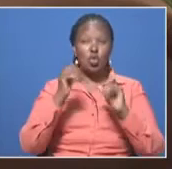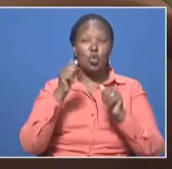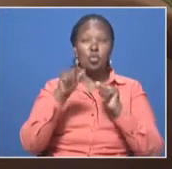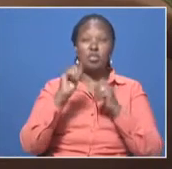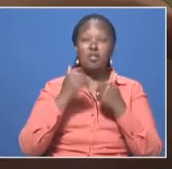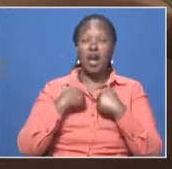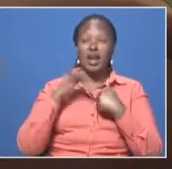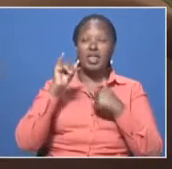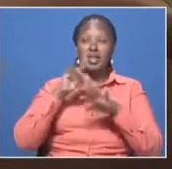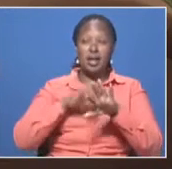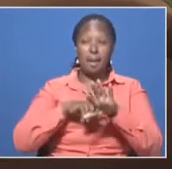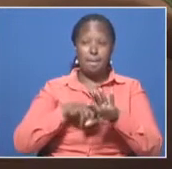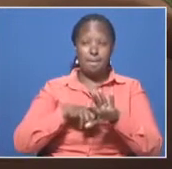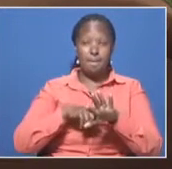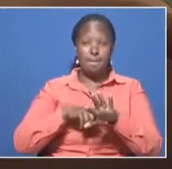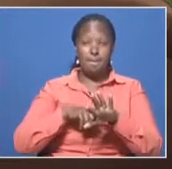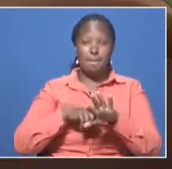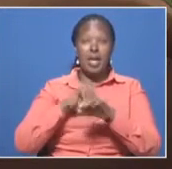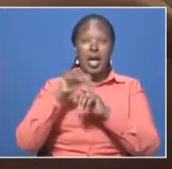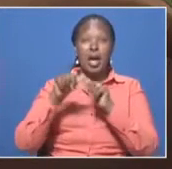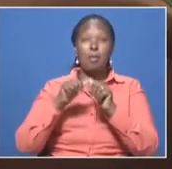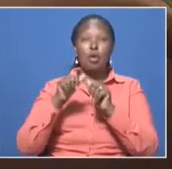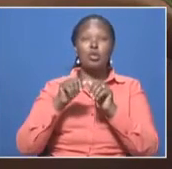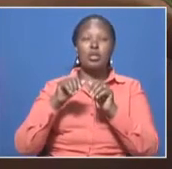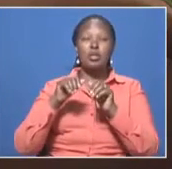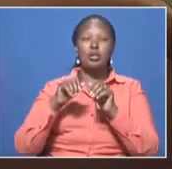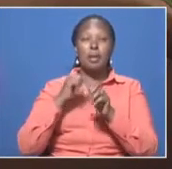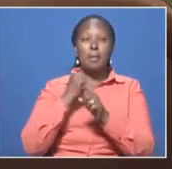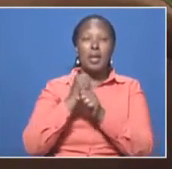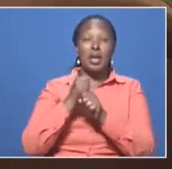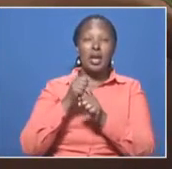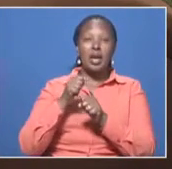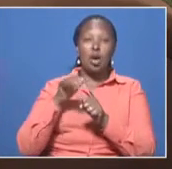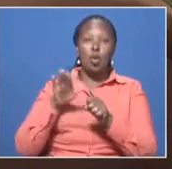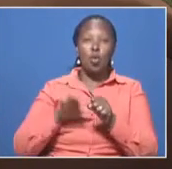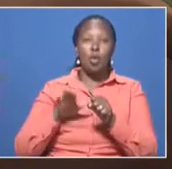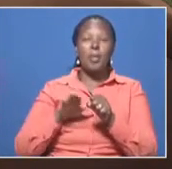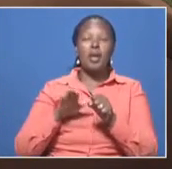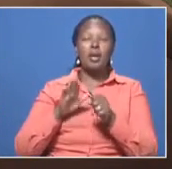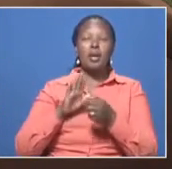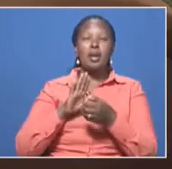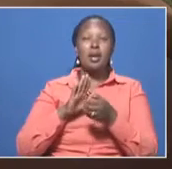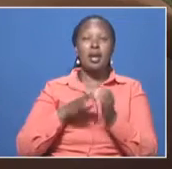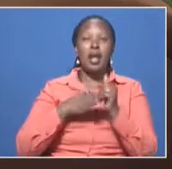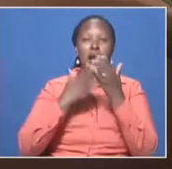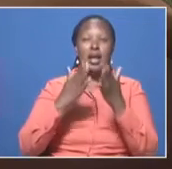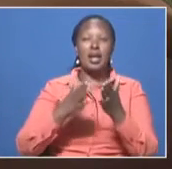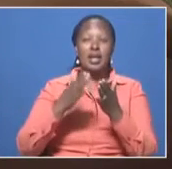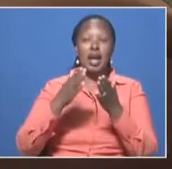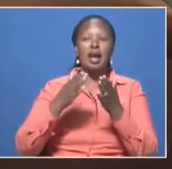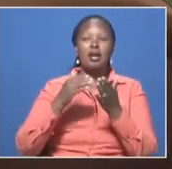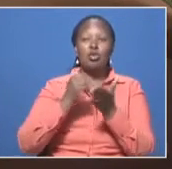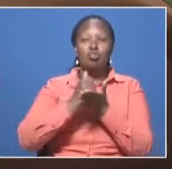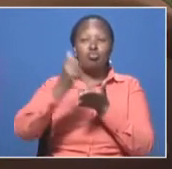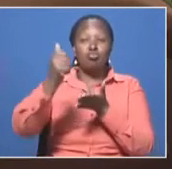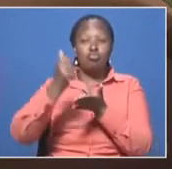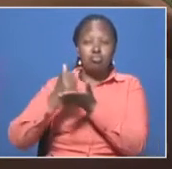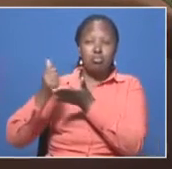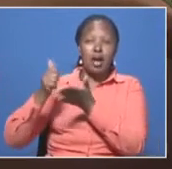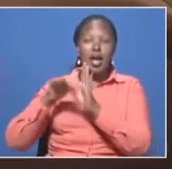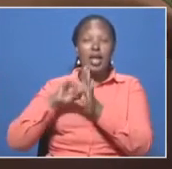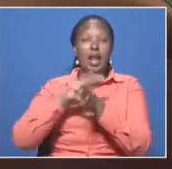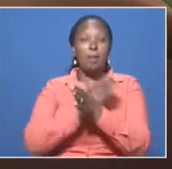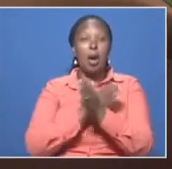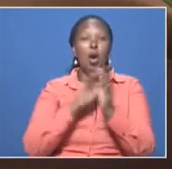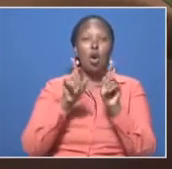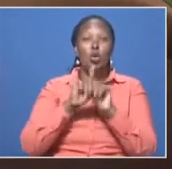at that time about getting women leaders into positions of power and how